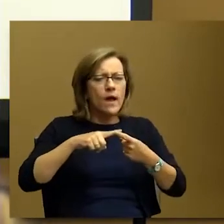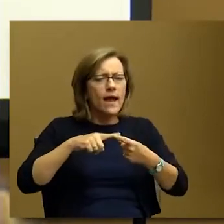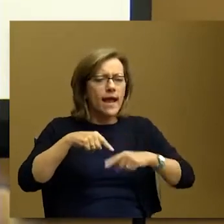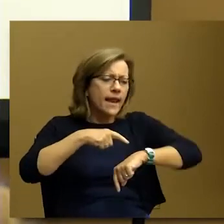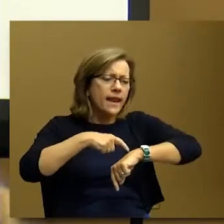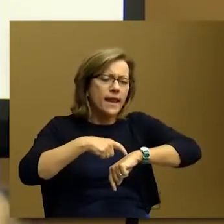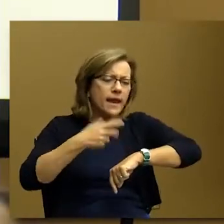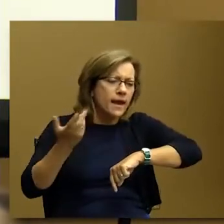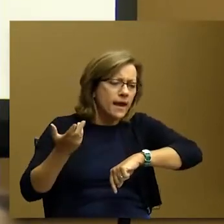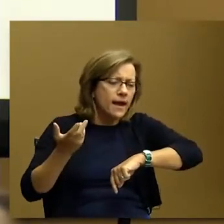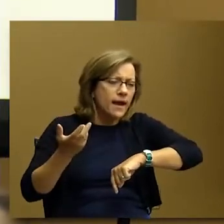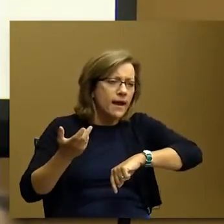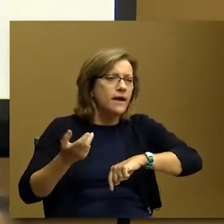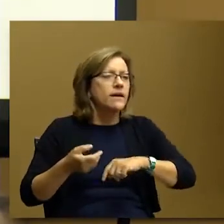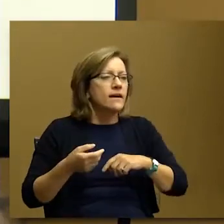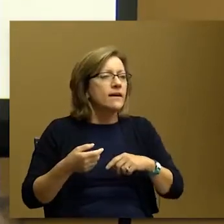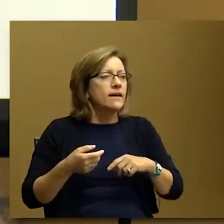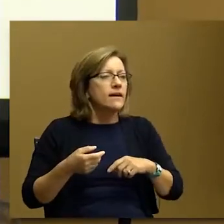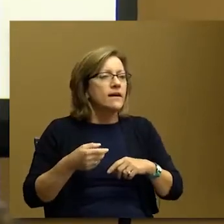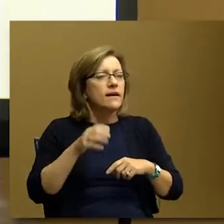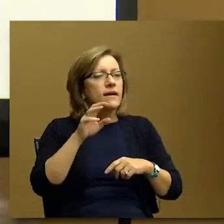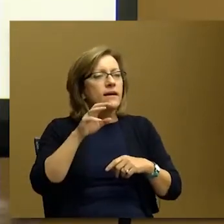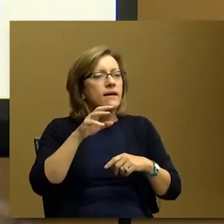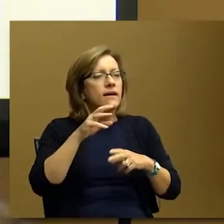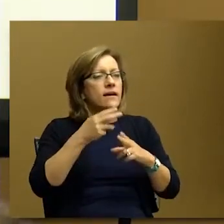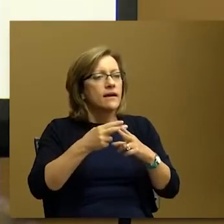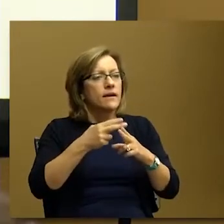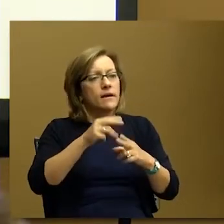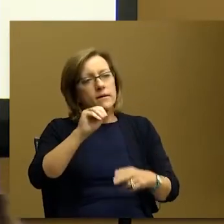come when, and then Mary,